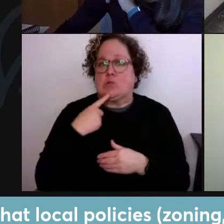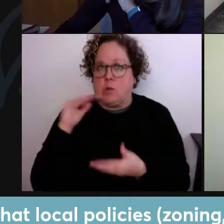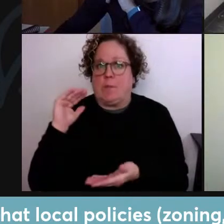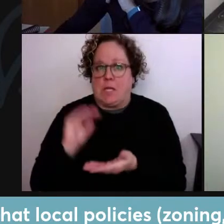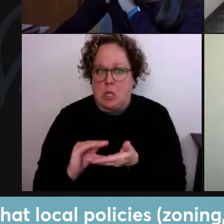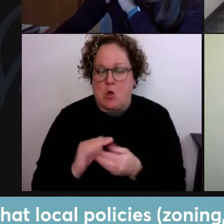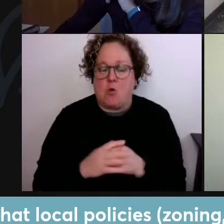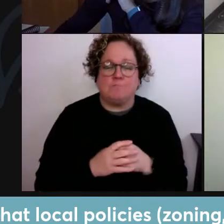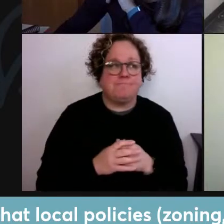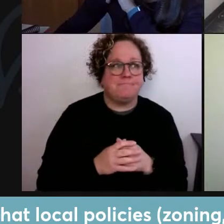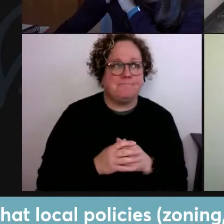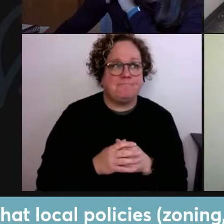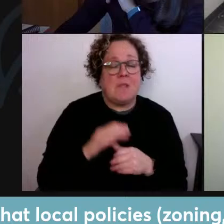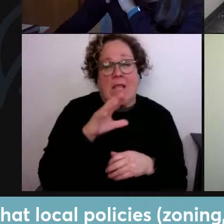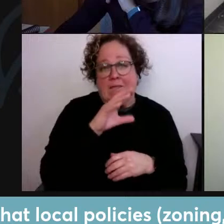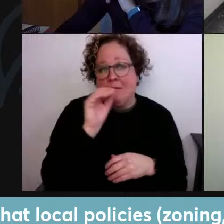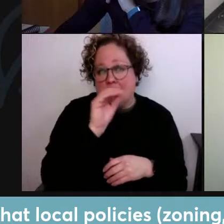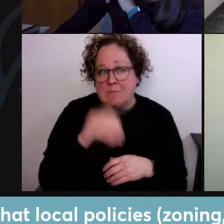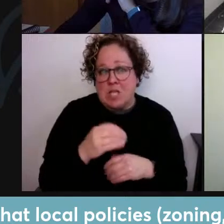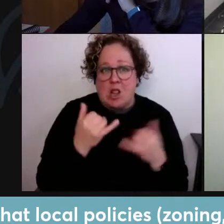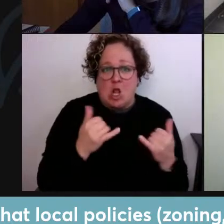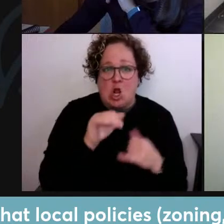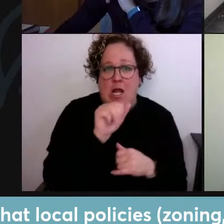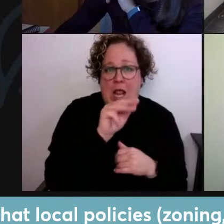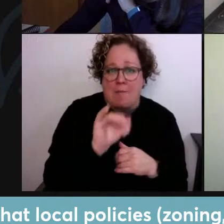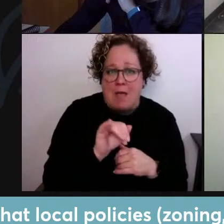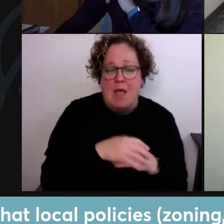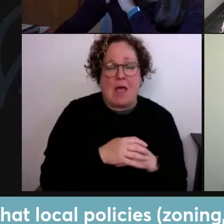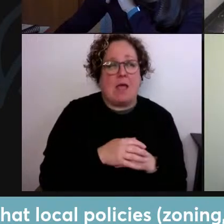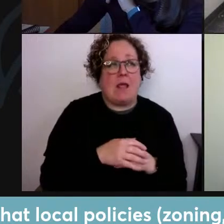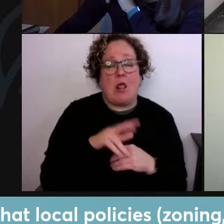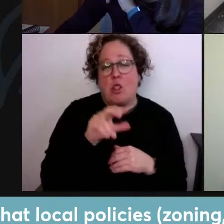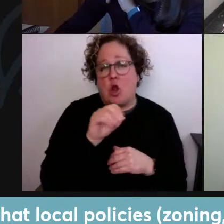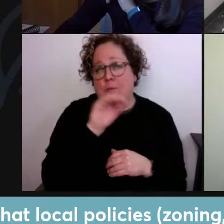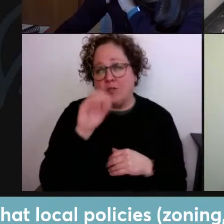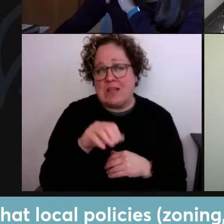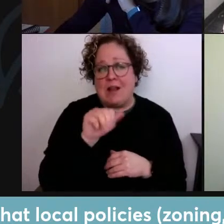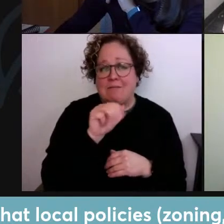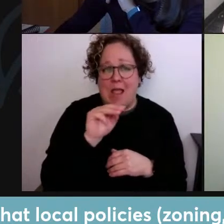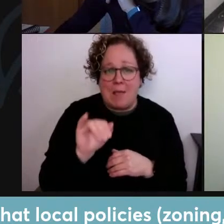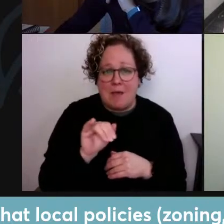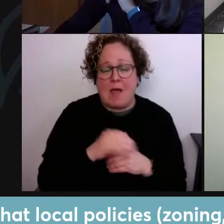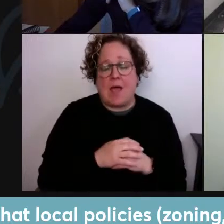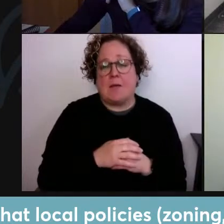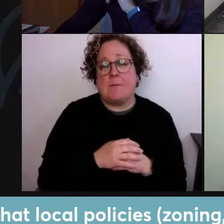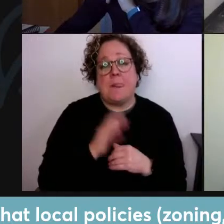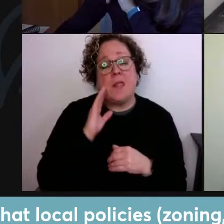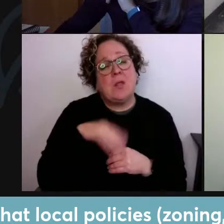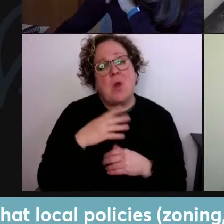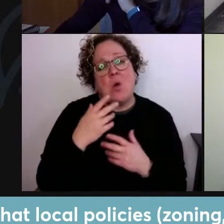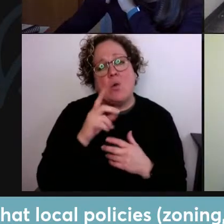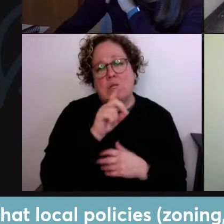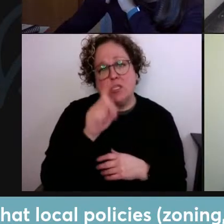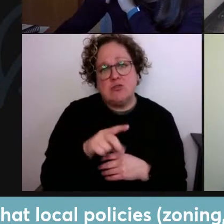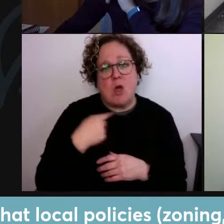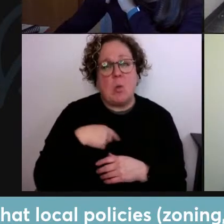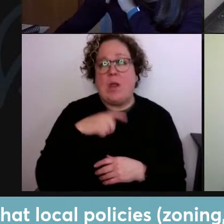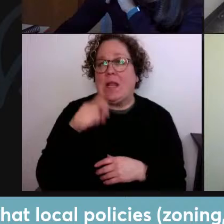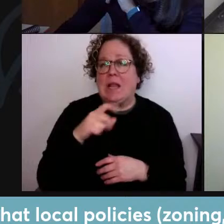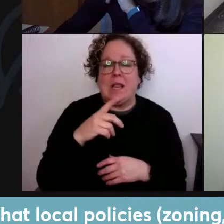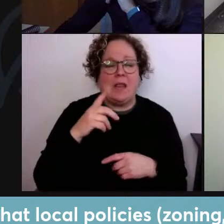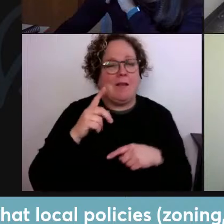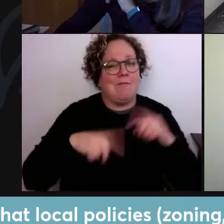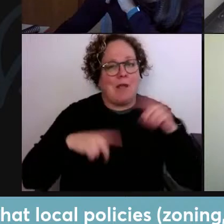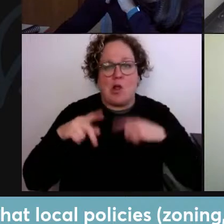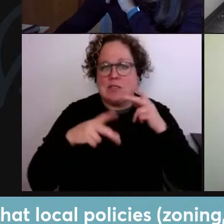50% of the current AMI, 30% of the AMI. And, you know, in Detroit, we need all kinds of housing. But when